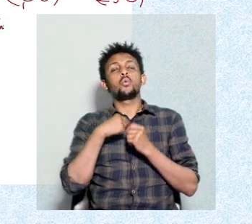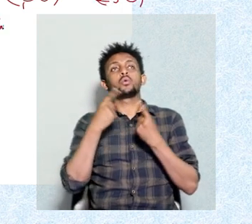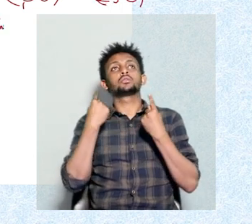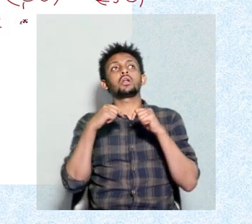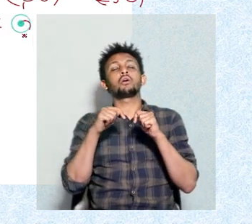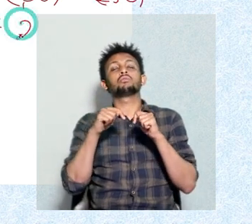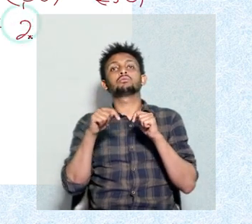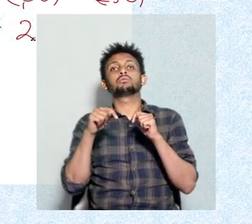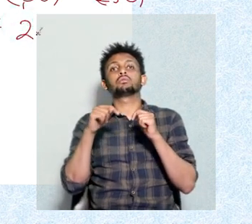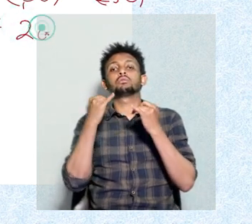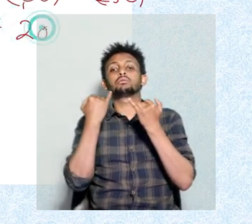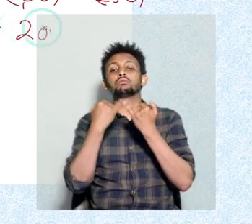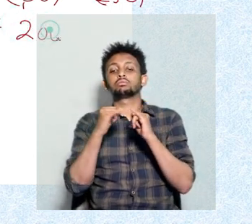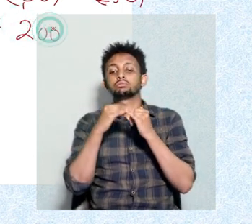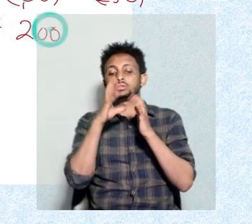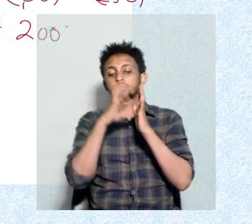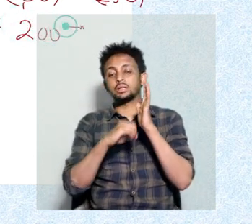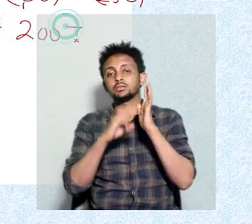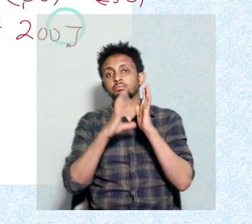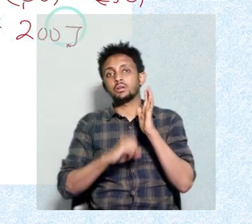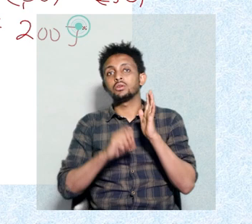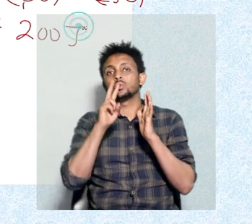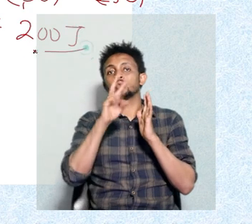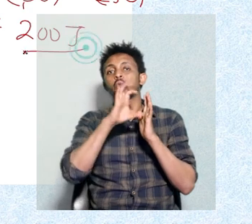trying to subtract this, it gives us